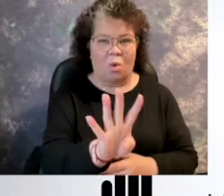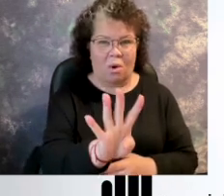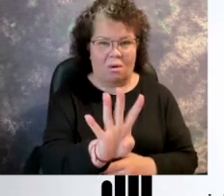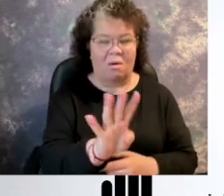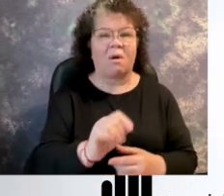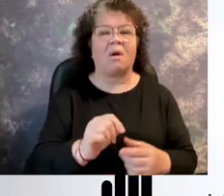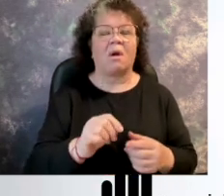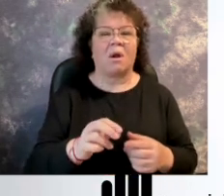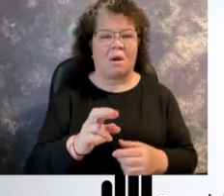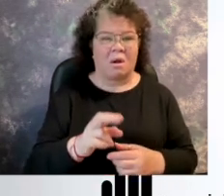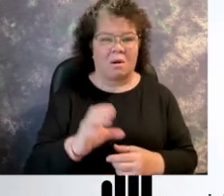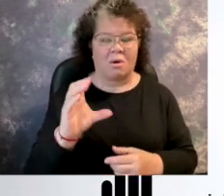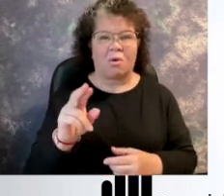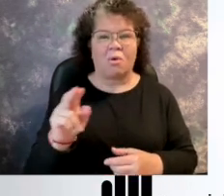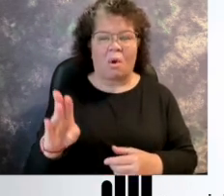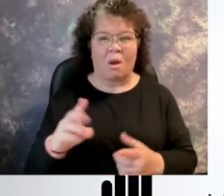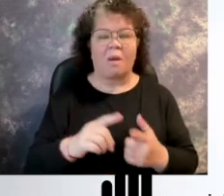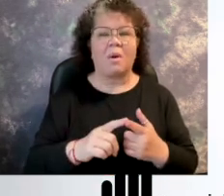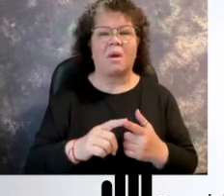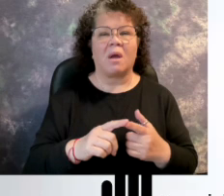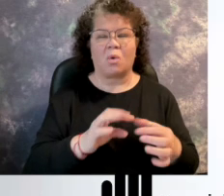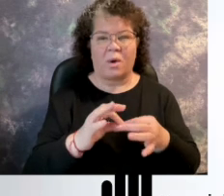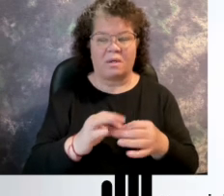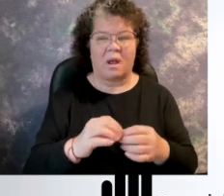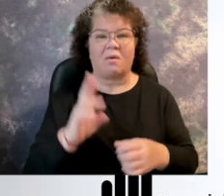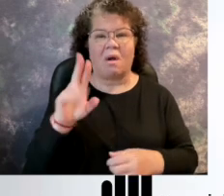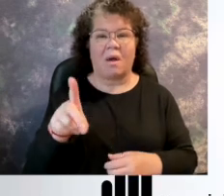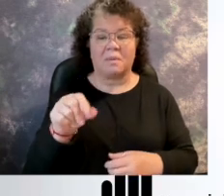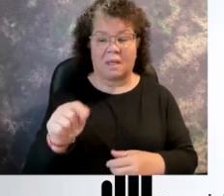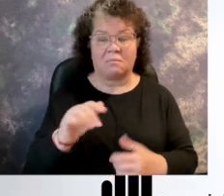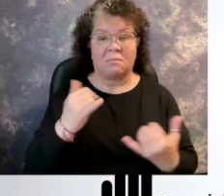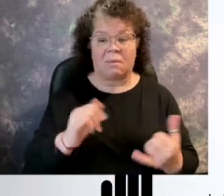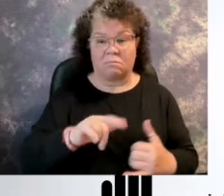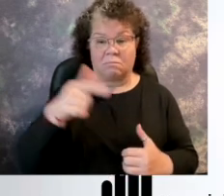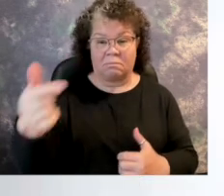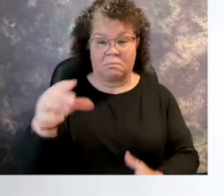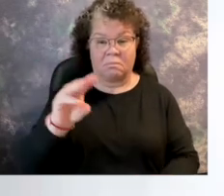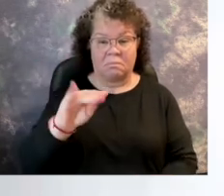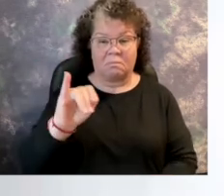Outreach Coordinate Update. I will now hand things over to my colleague, Michael.